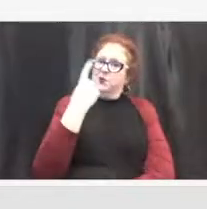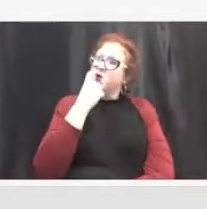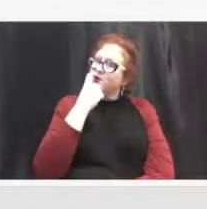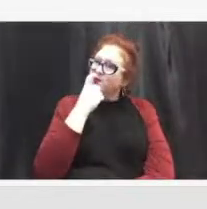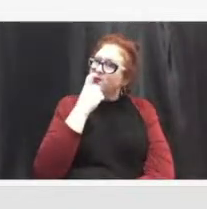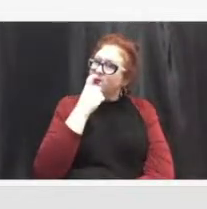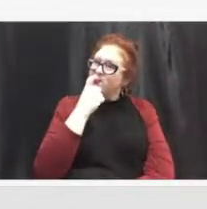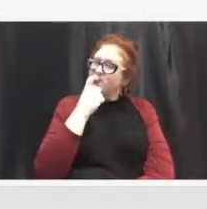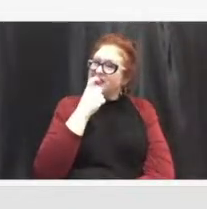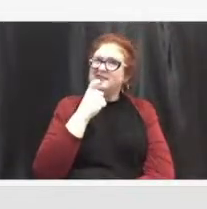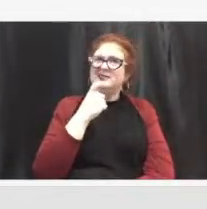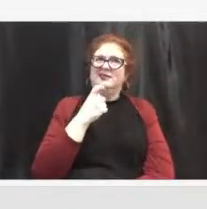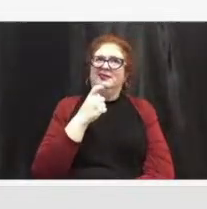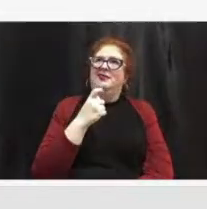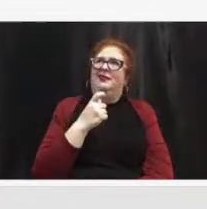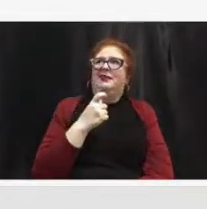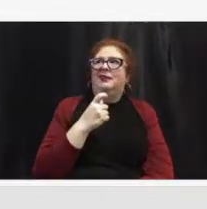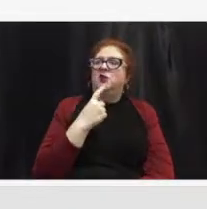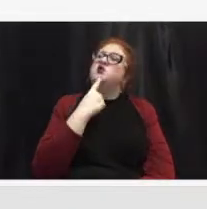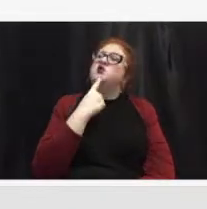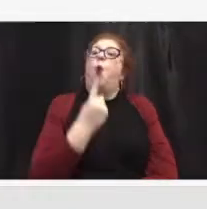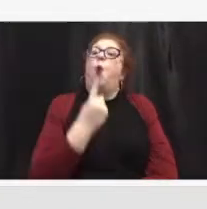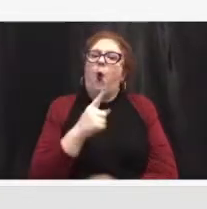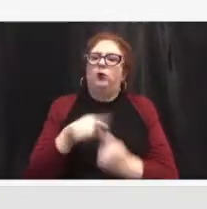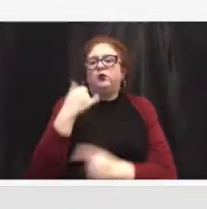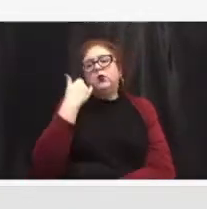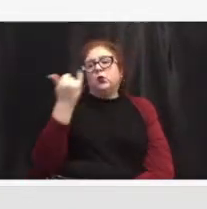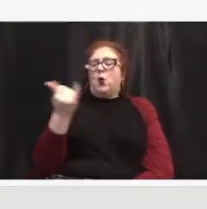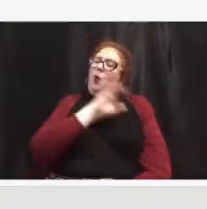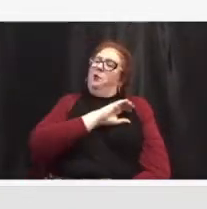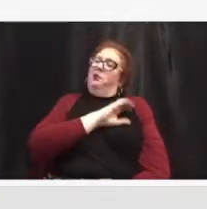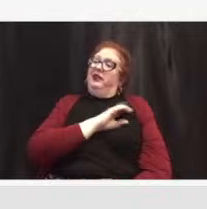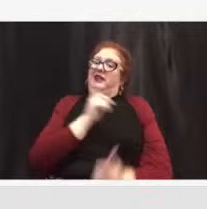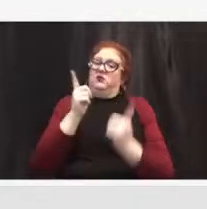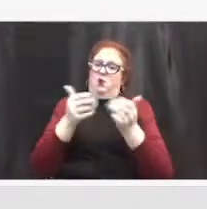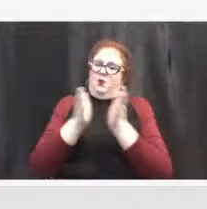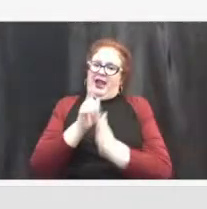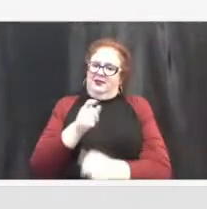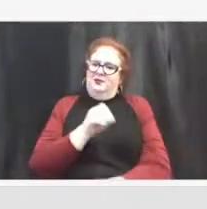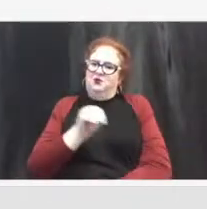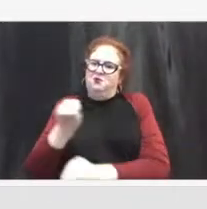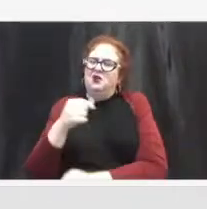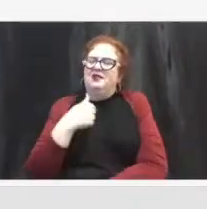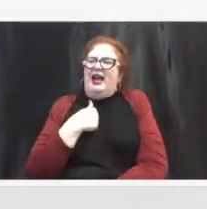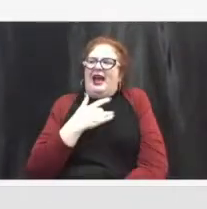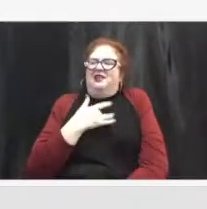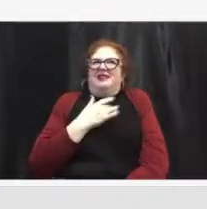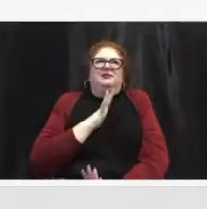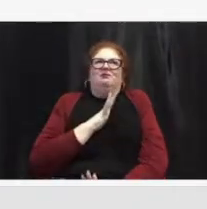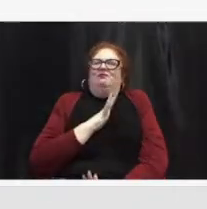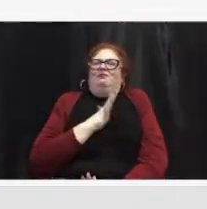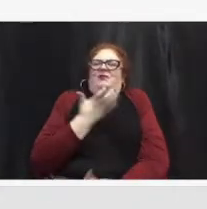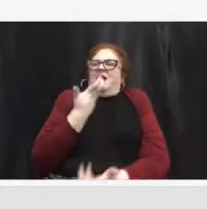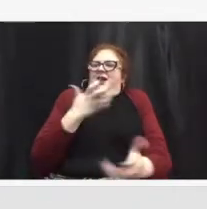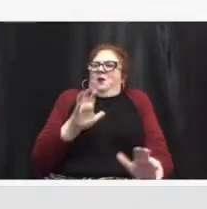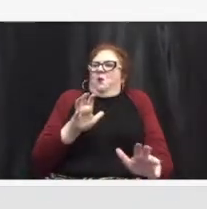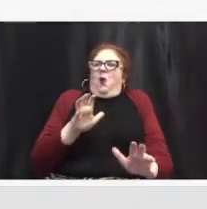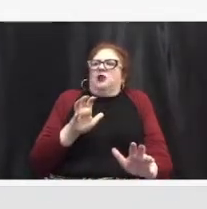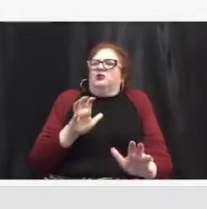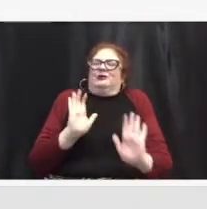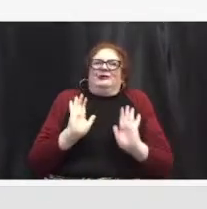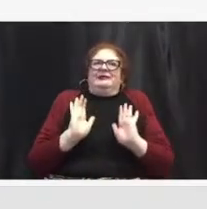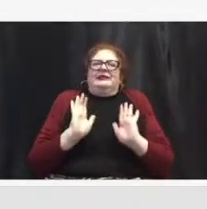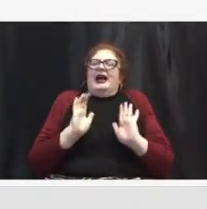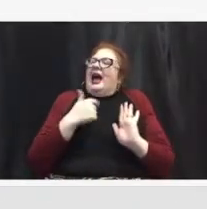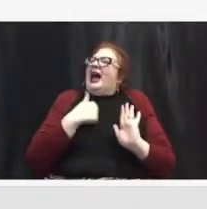move, it's not, in this climate, I don't think that that's really, I want to do that. So I've just stayed low. I don't bring up anything.